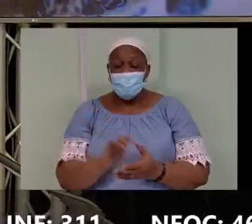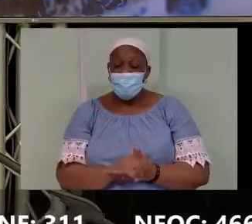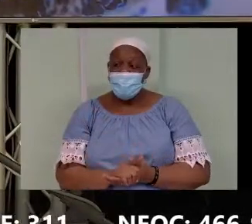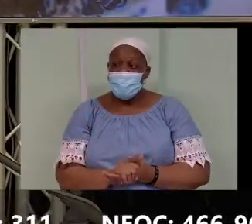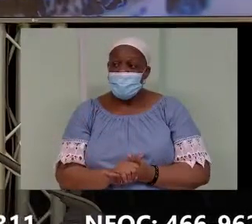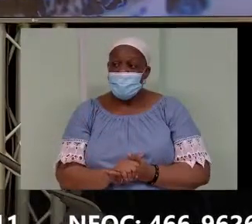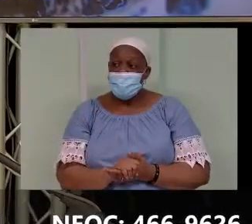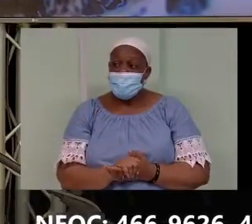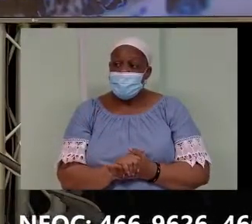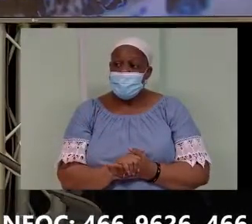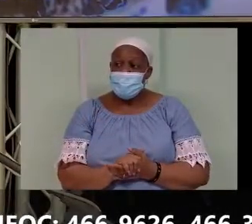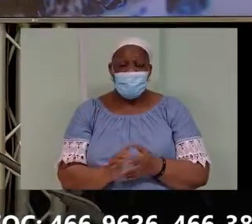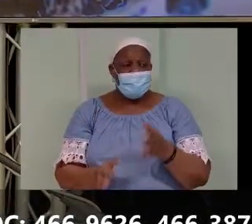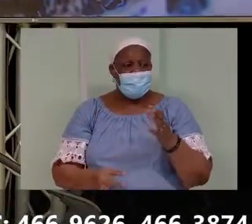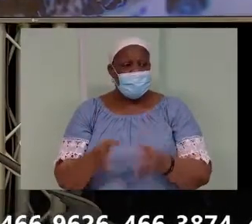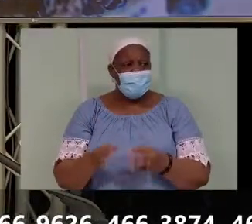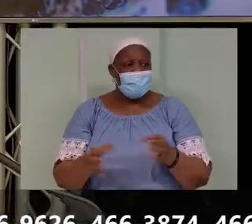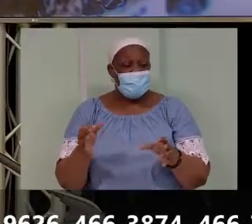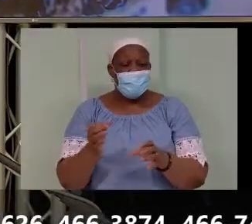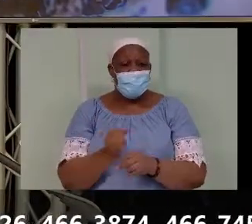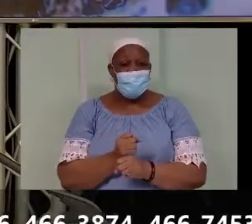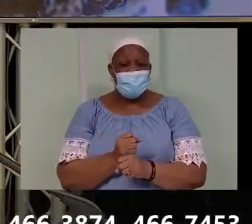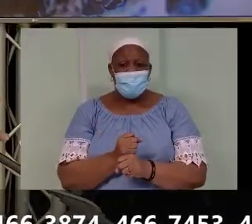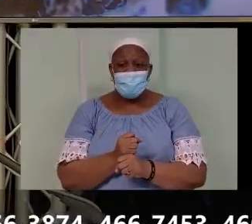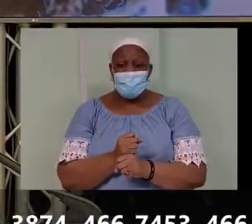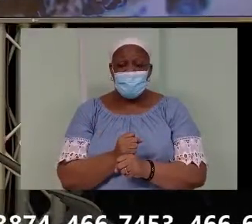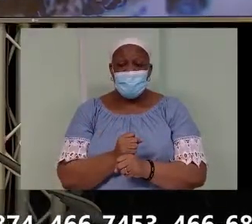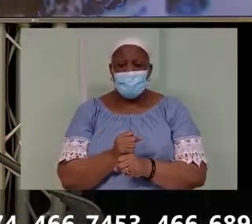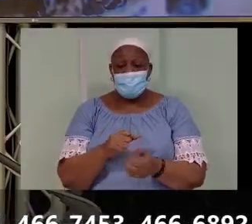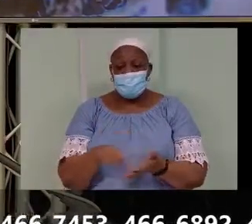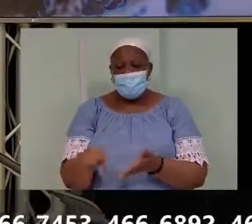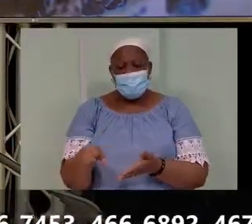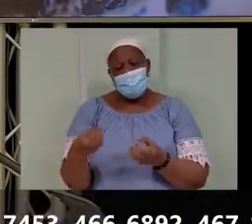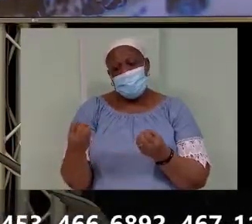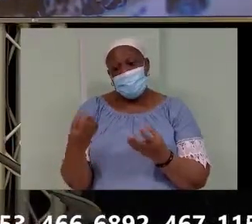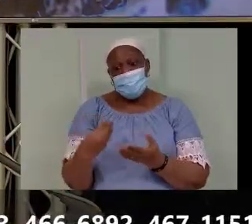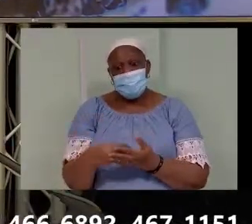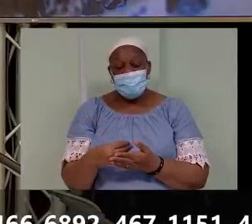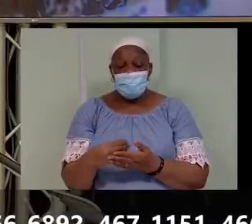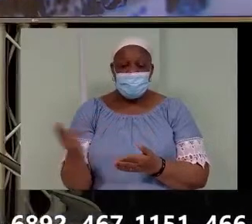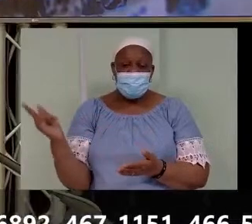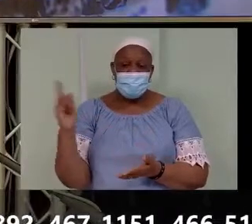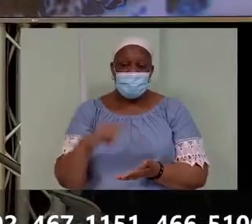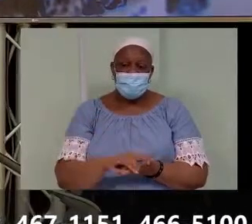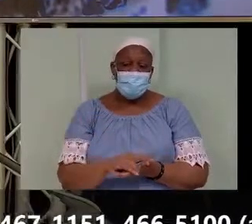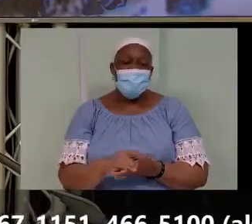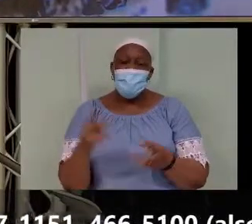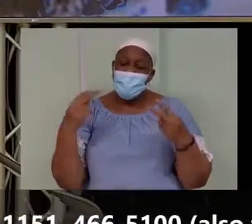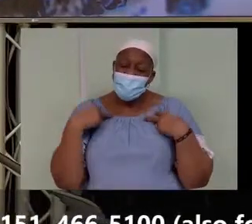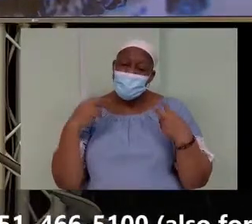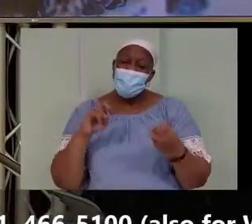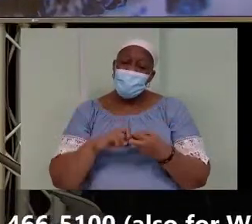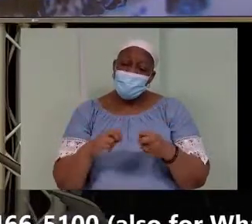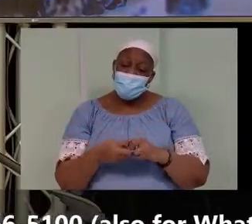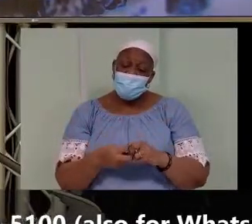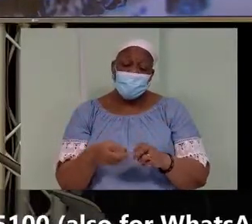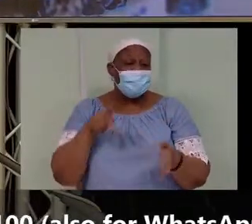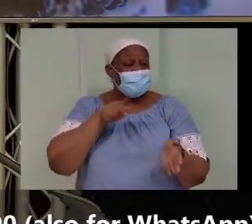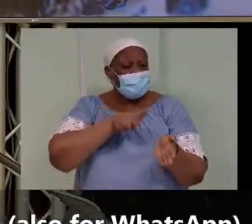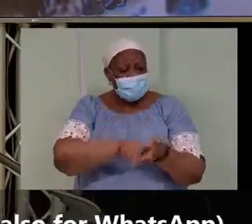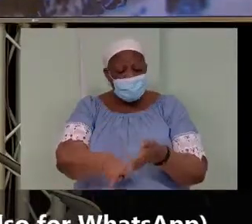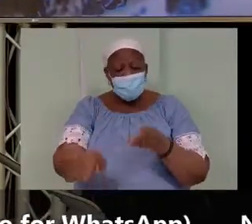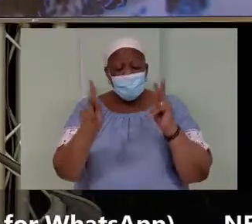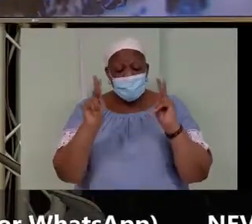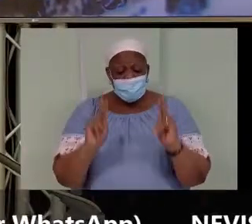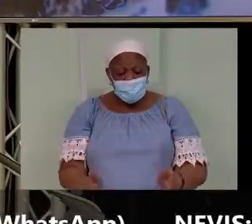to spend on your vacation. But the fact of the matter is we have a pandemic that is killing